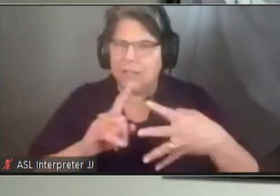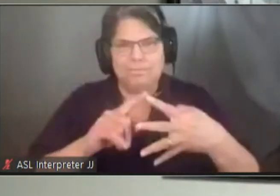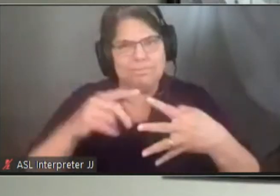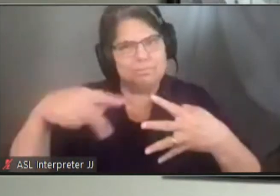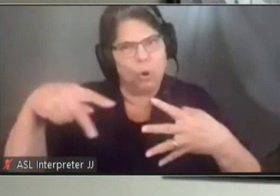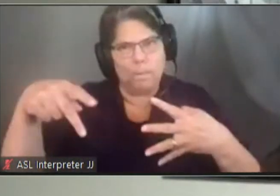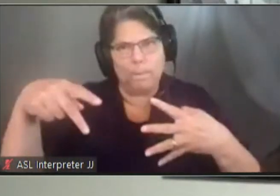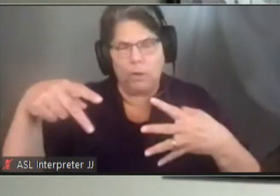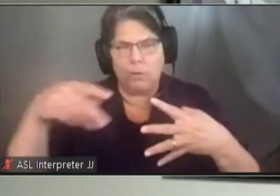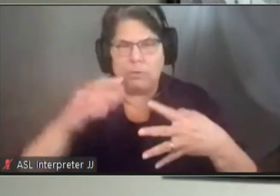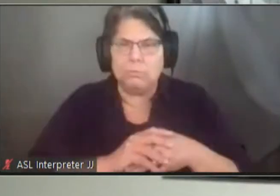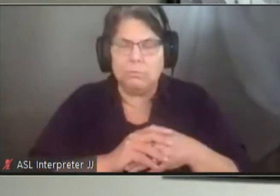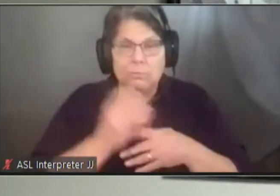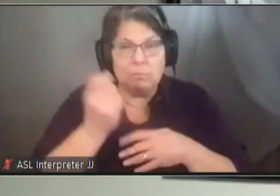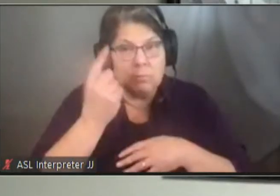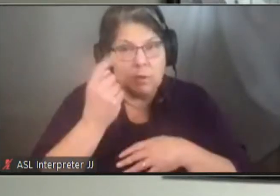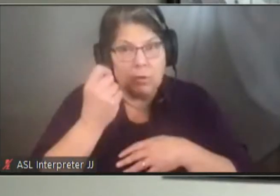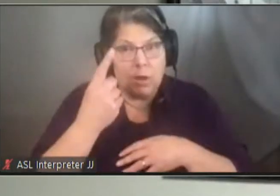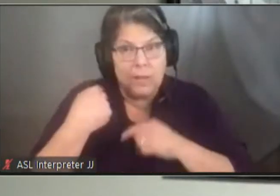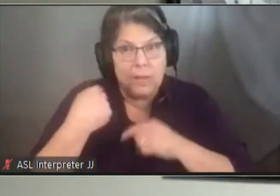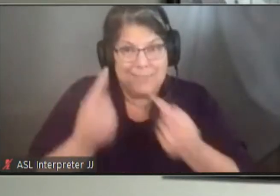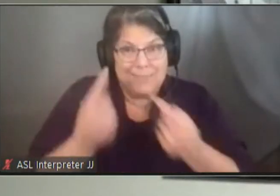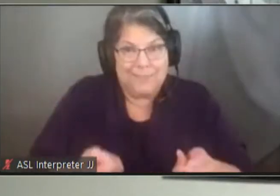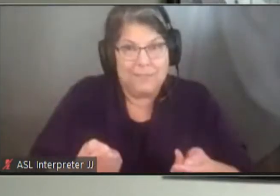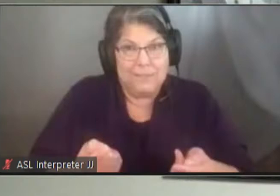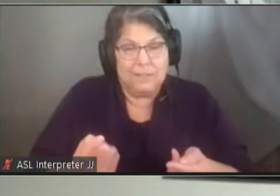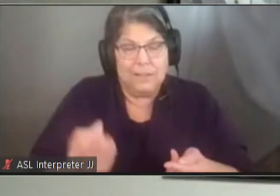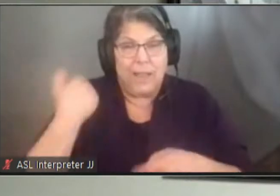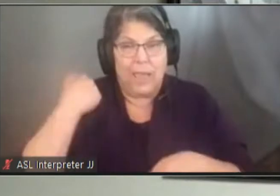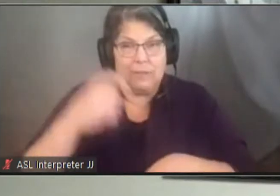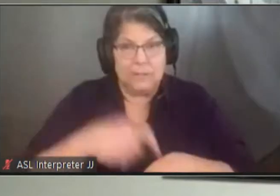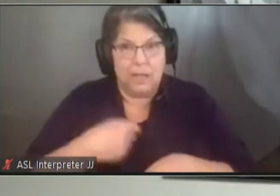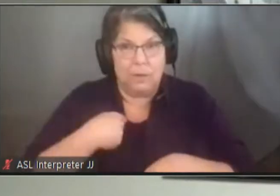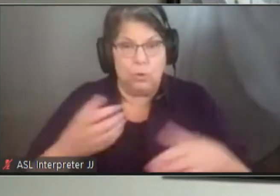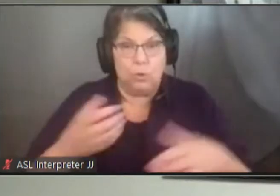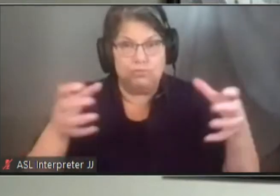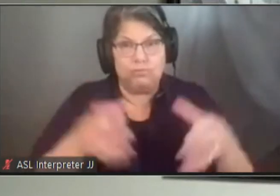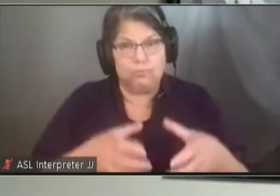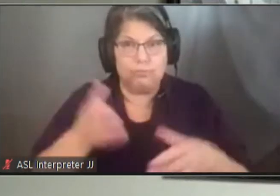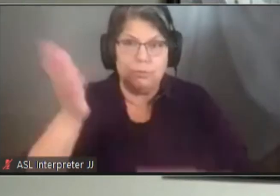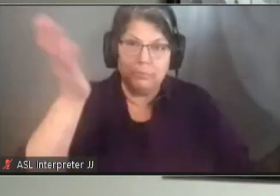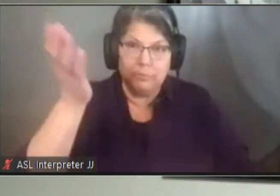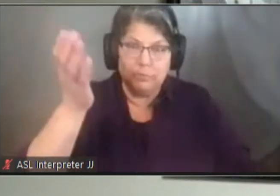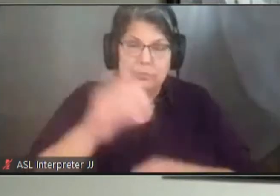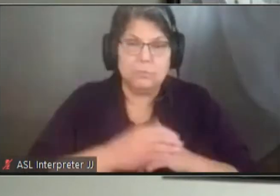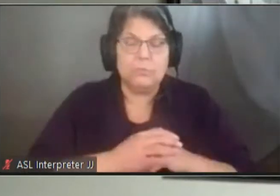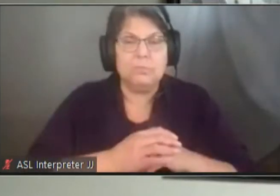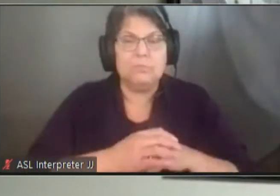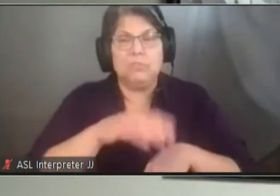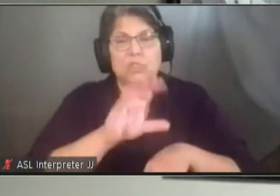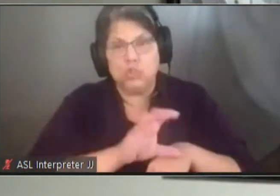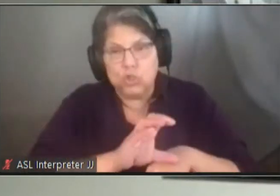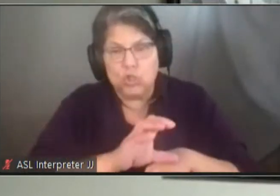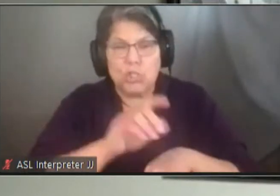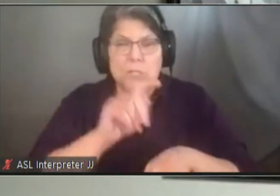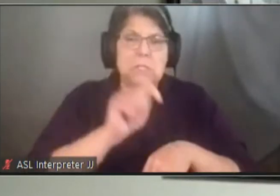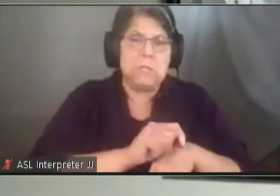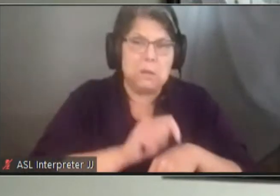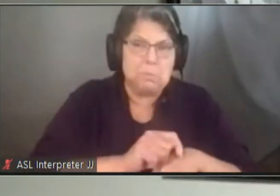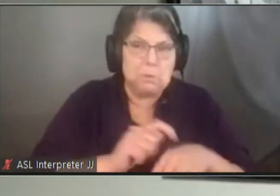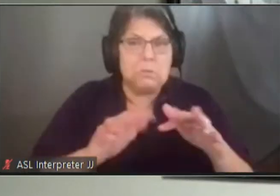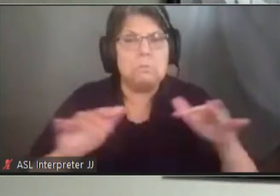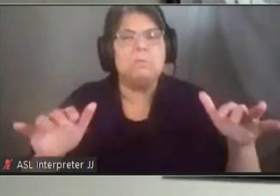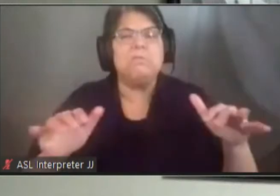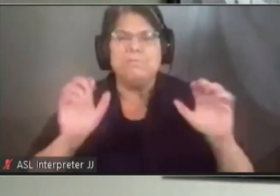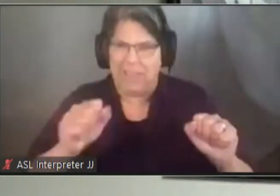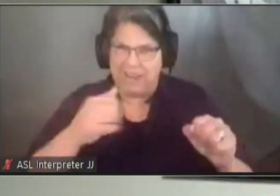It is noteworthy that since we last met, religious institutions may have services